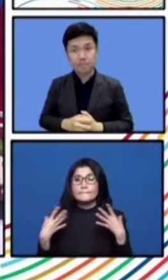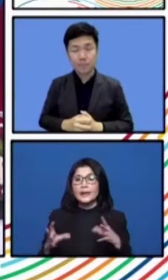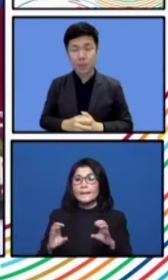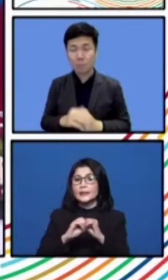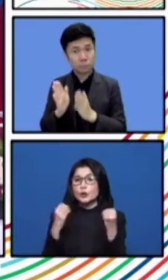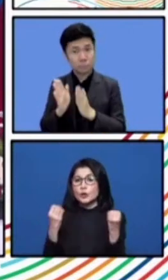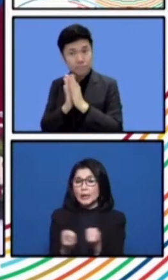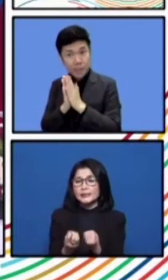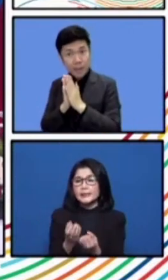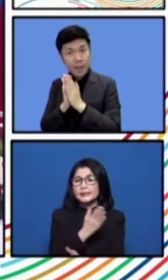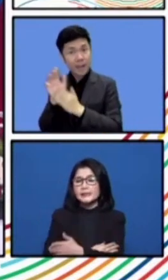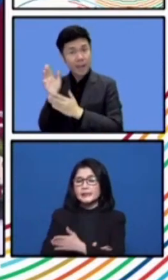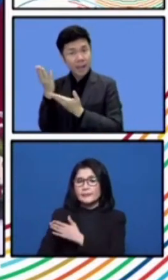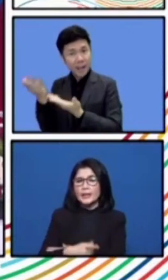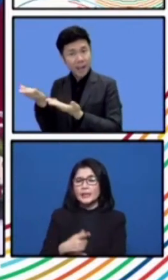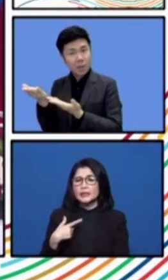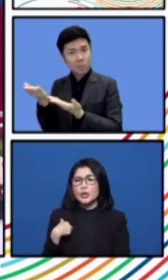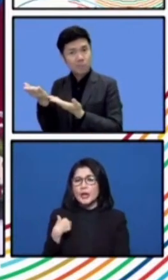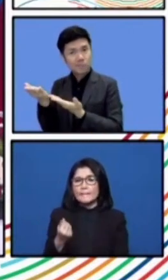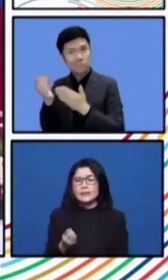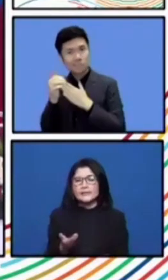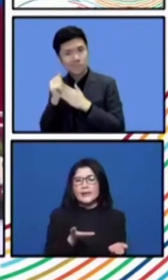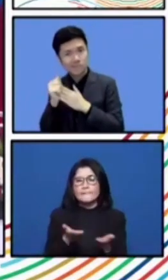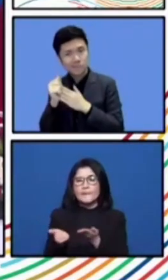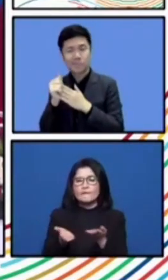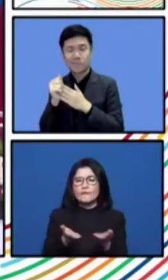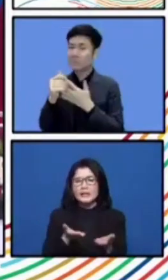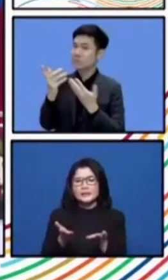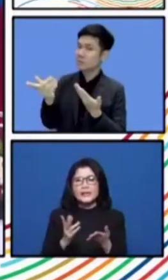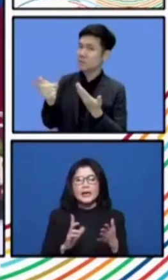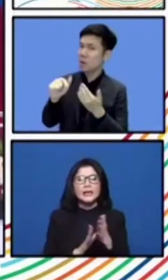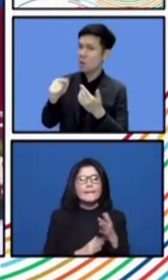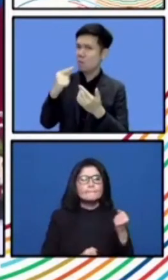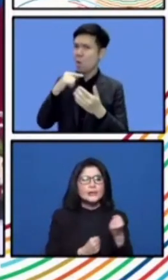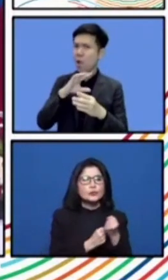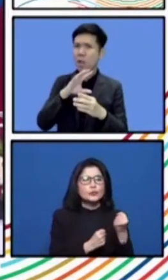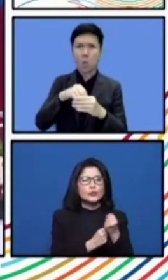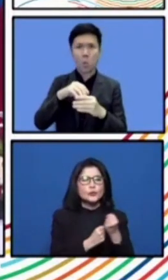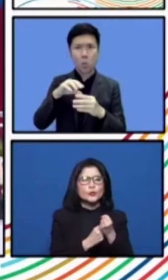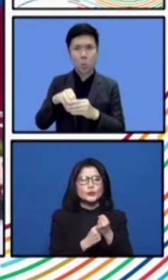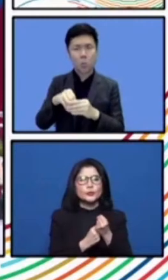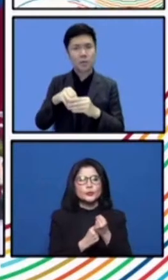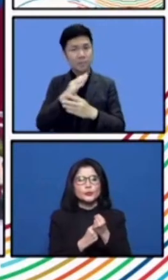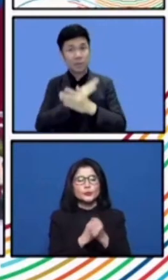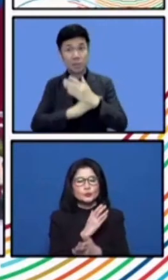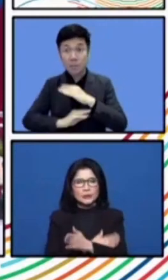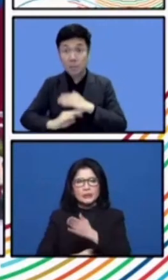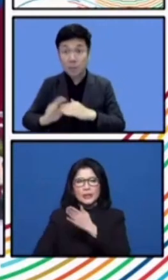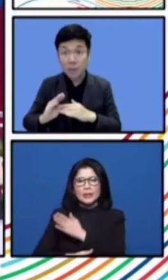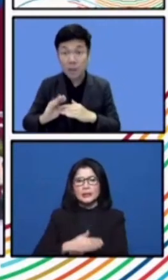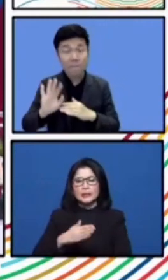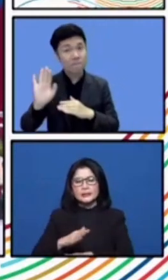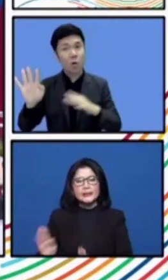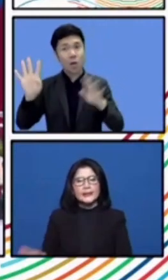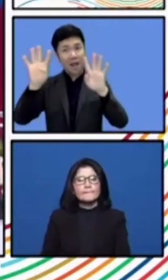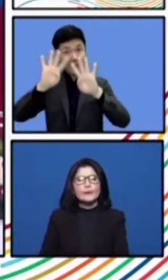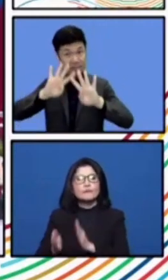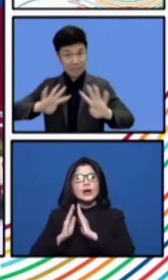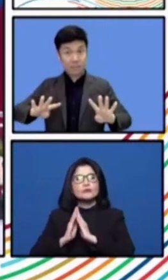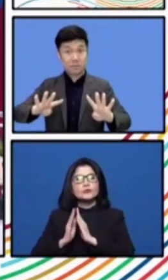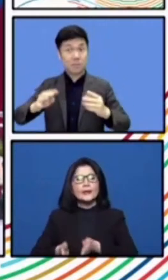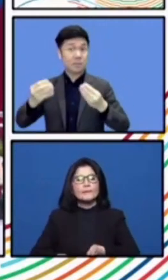facilitate and support work on disability inclusive development at the separational level